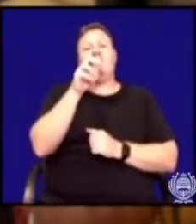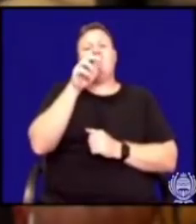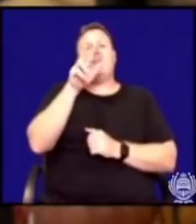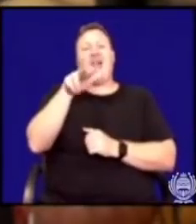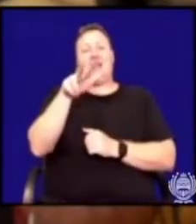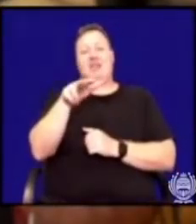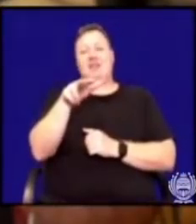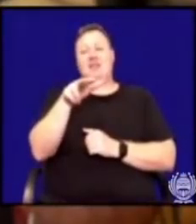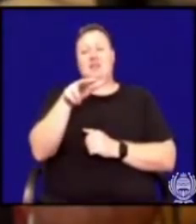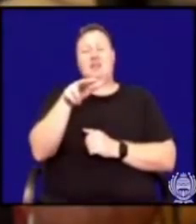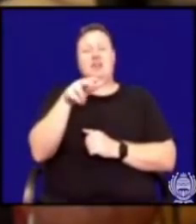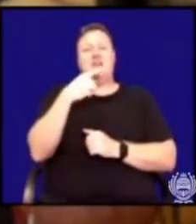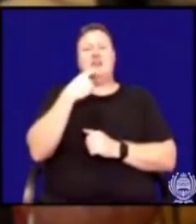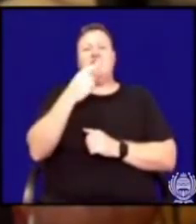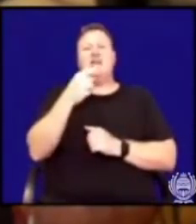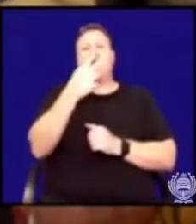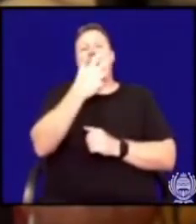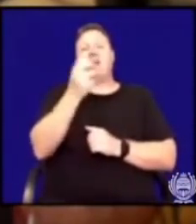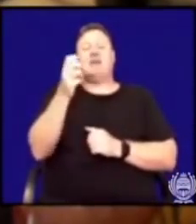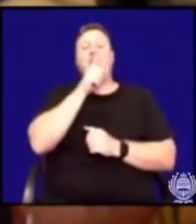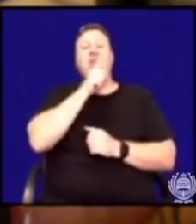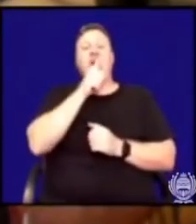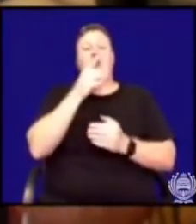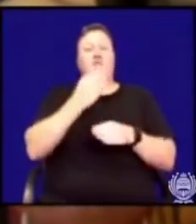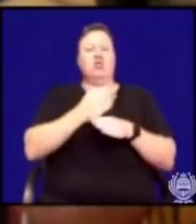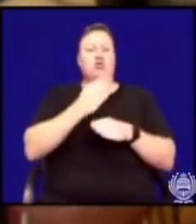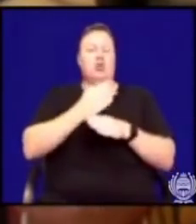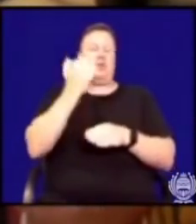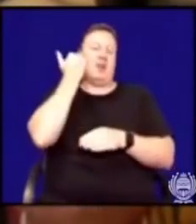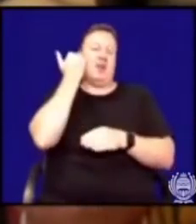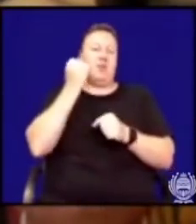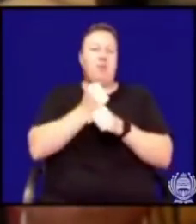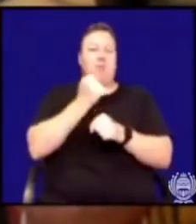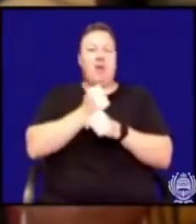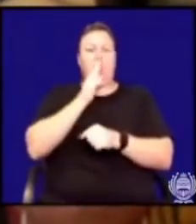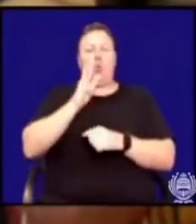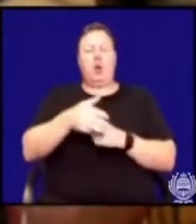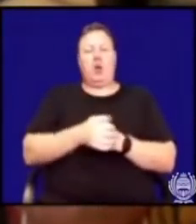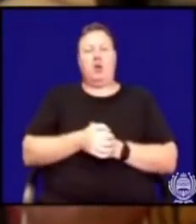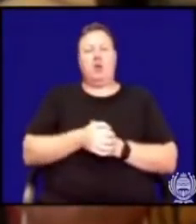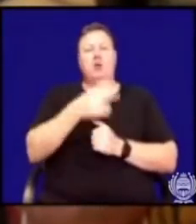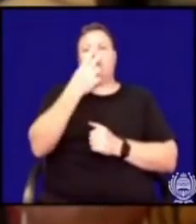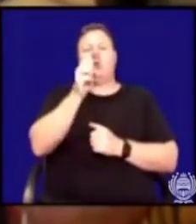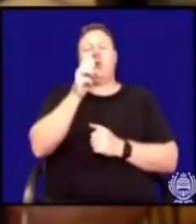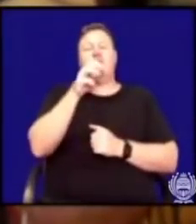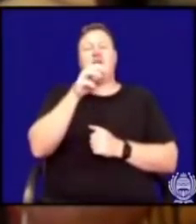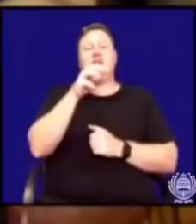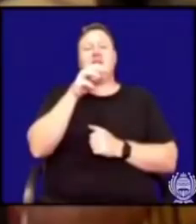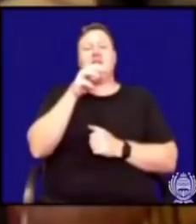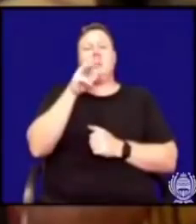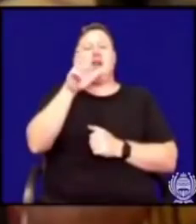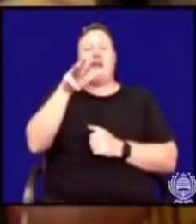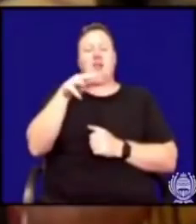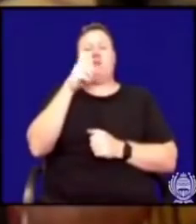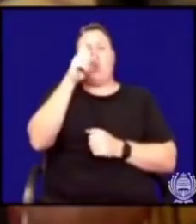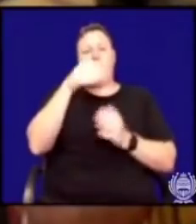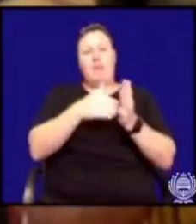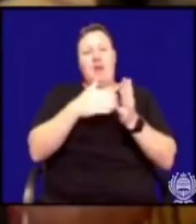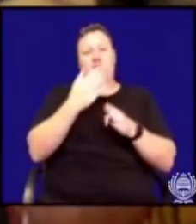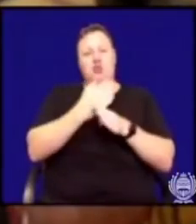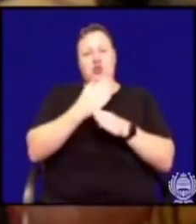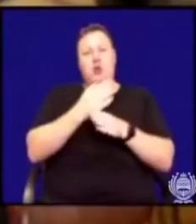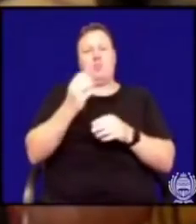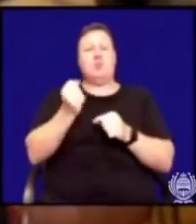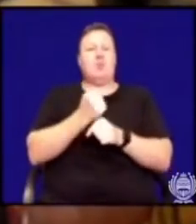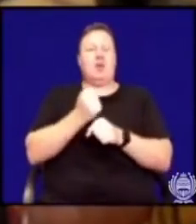that 800,000 jobs would be created by government. In 2019, you stated 1 million jobs would be created, and you did